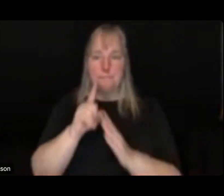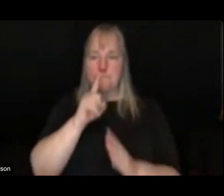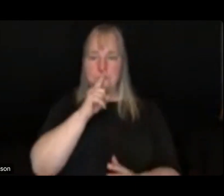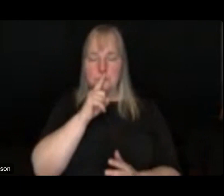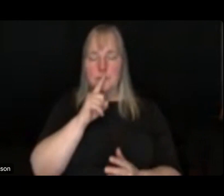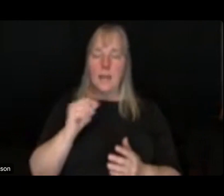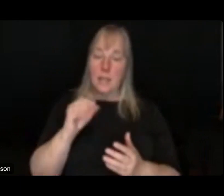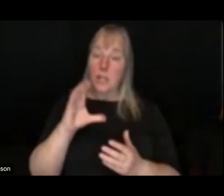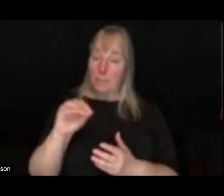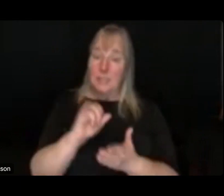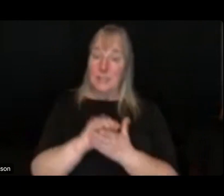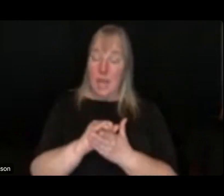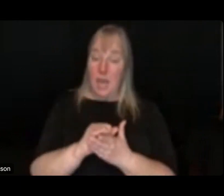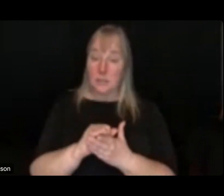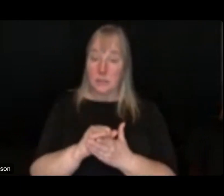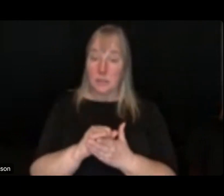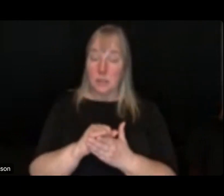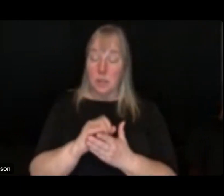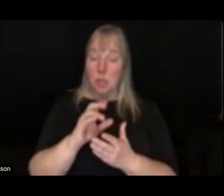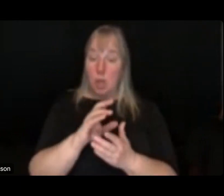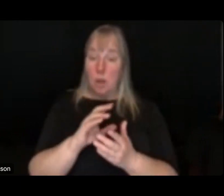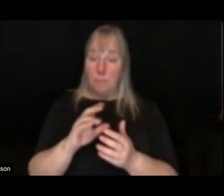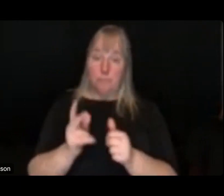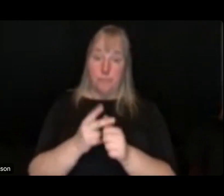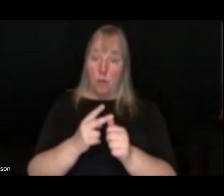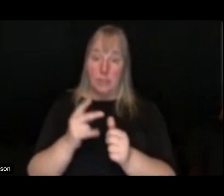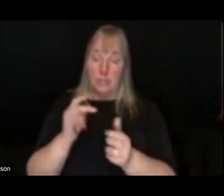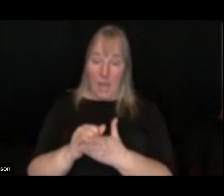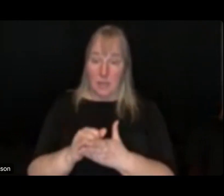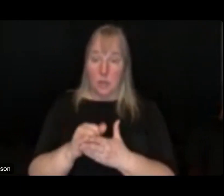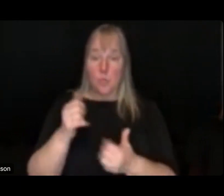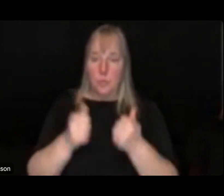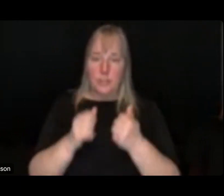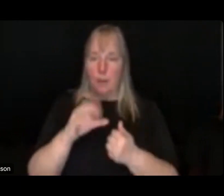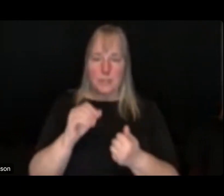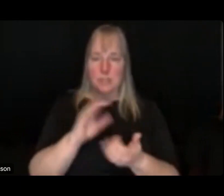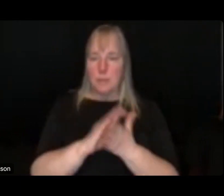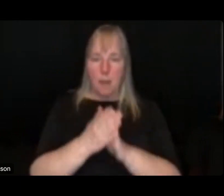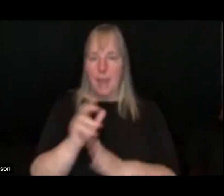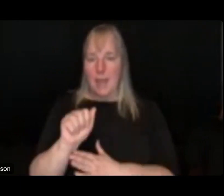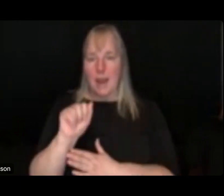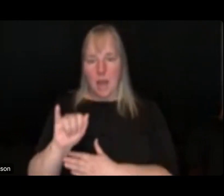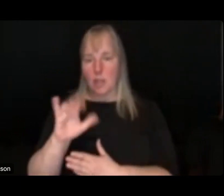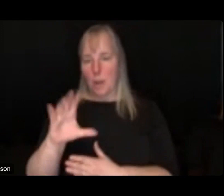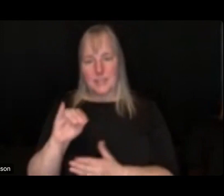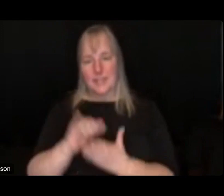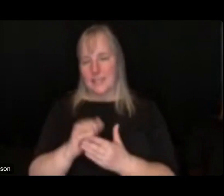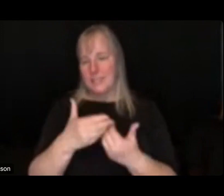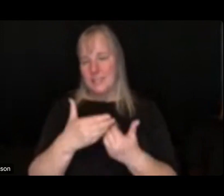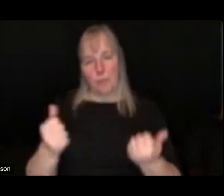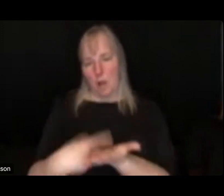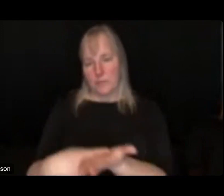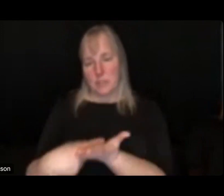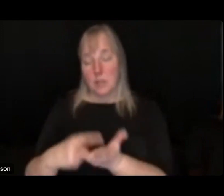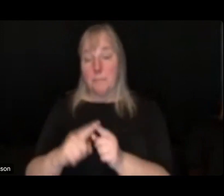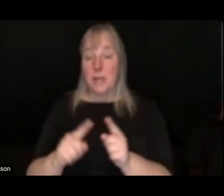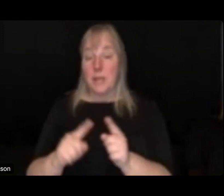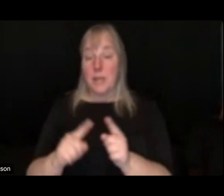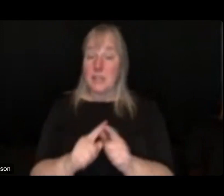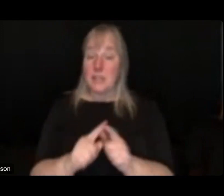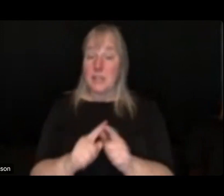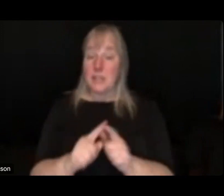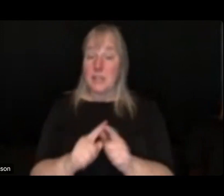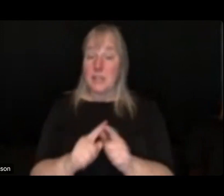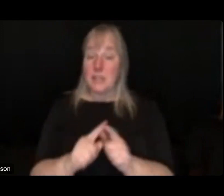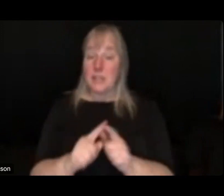the forefront, and that's what we're talking about, what companies are actually going to be AI companies, that's a separate conversation. The biggest one is companies that